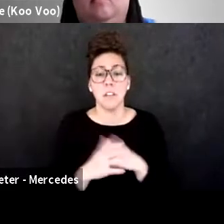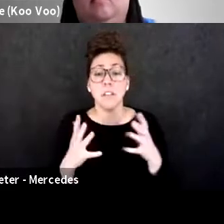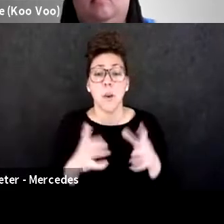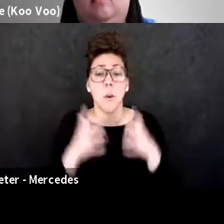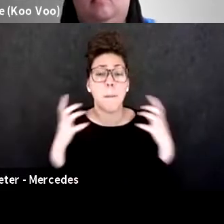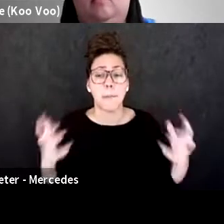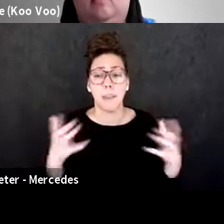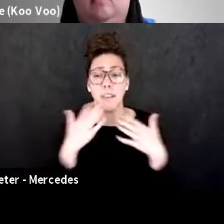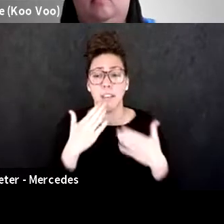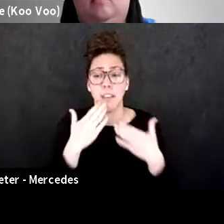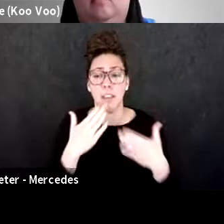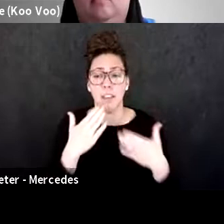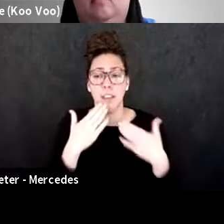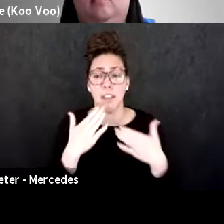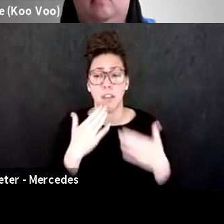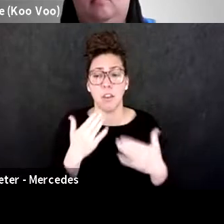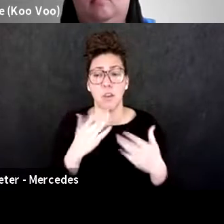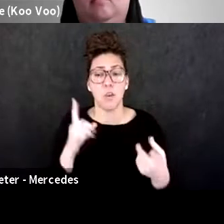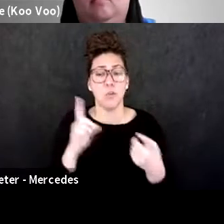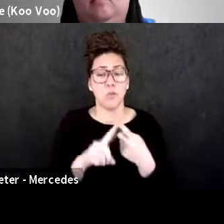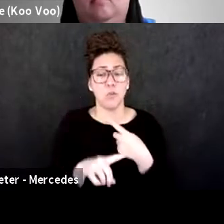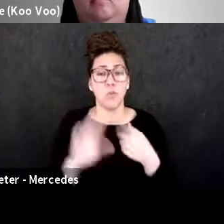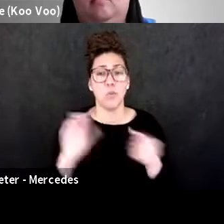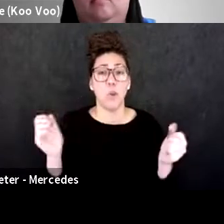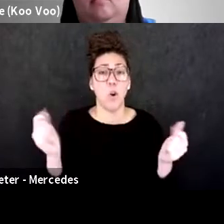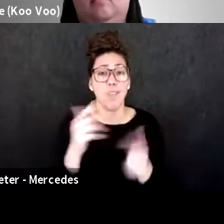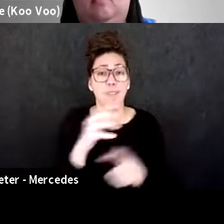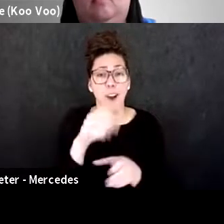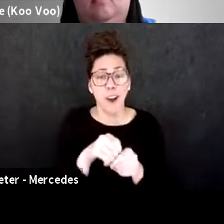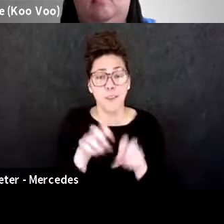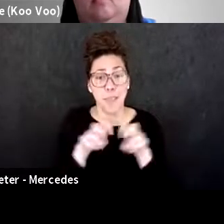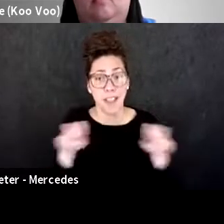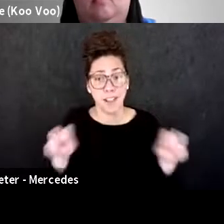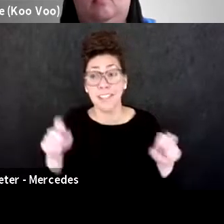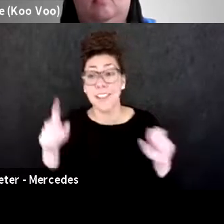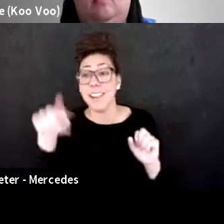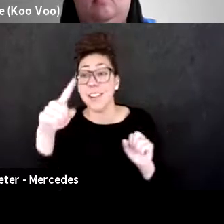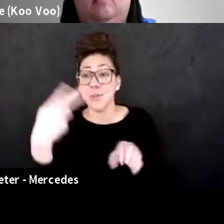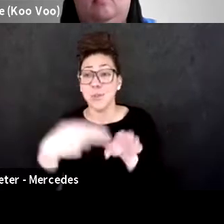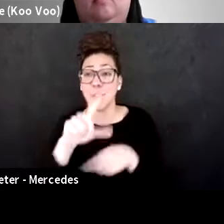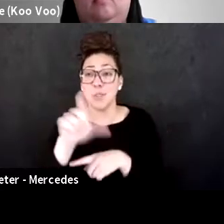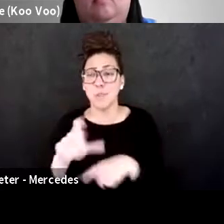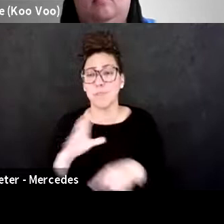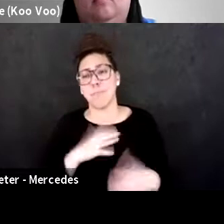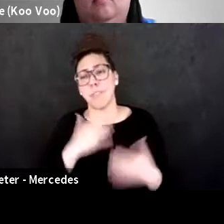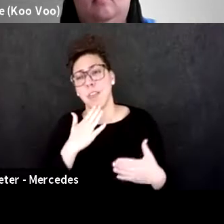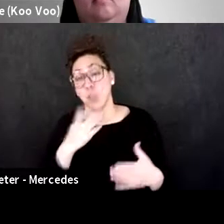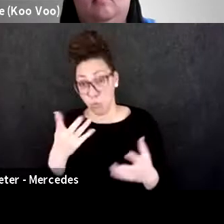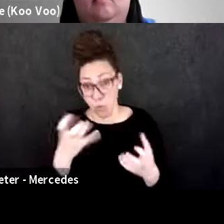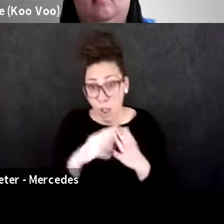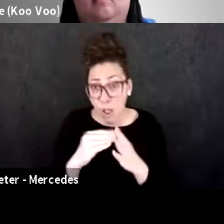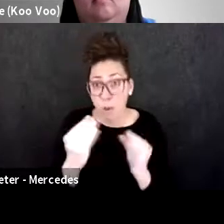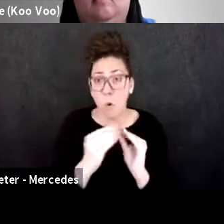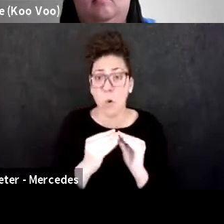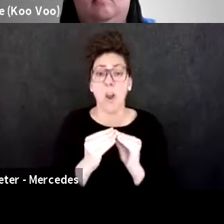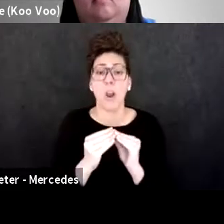to our attendees for joining us. And for those of you guys that are attending, that if you'd like to learn more about